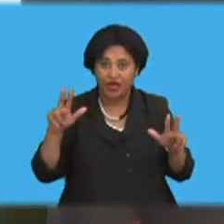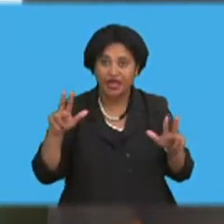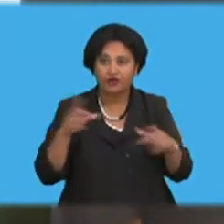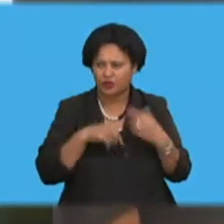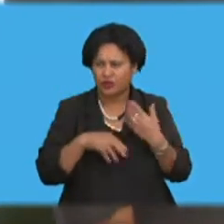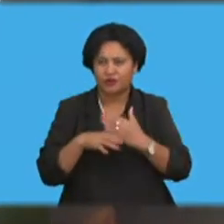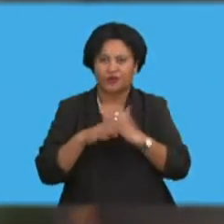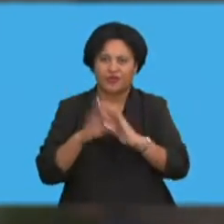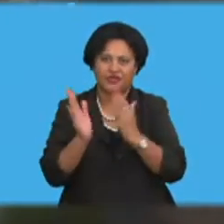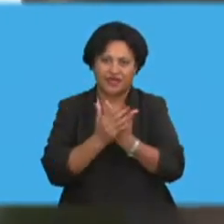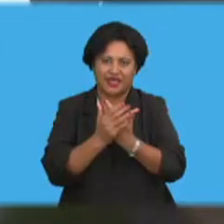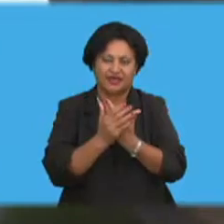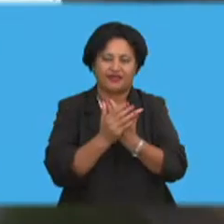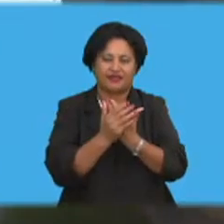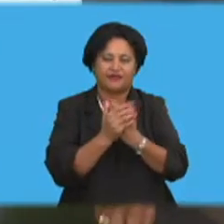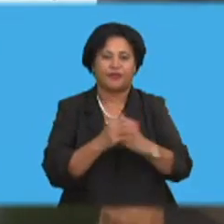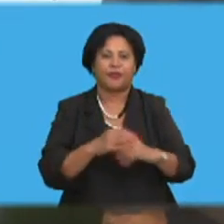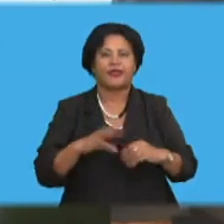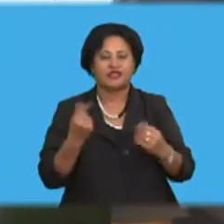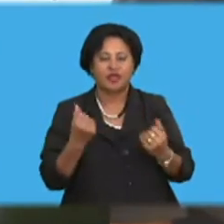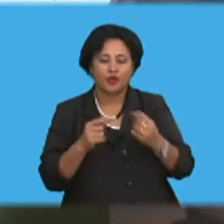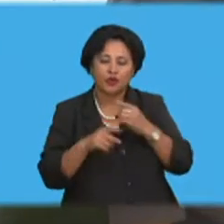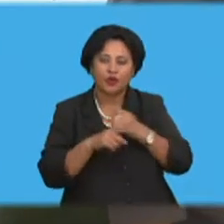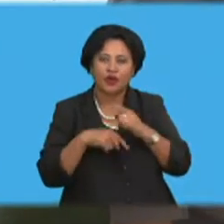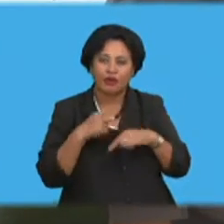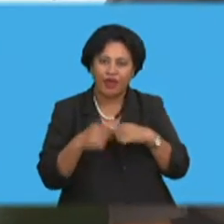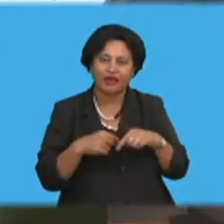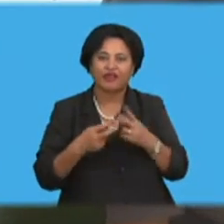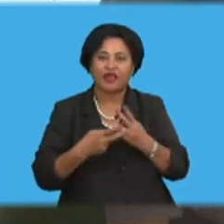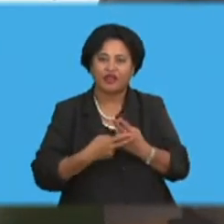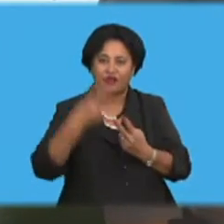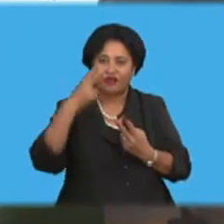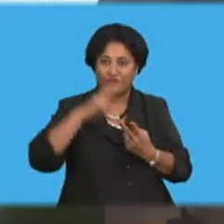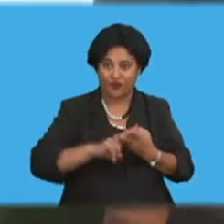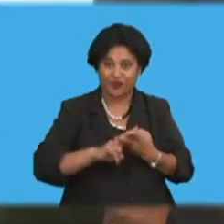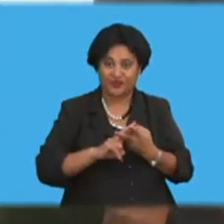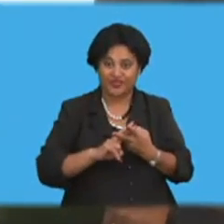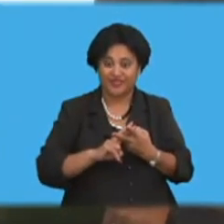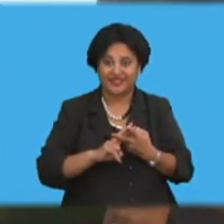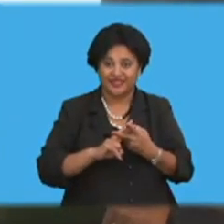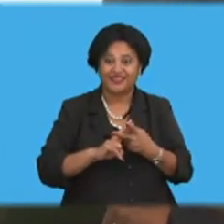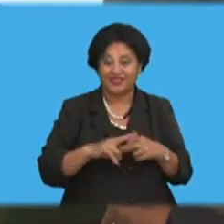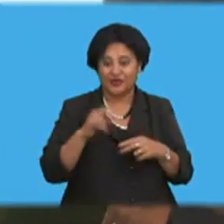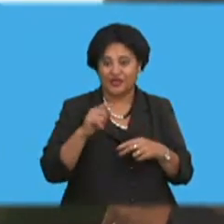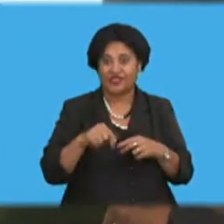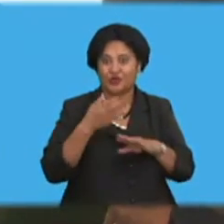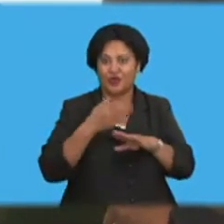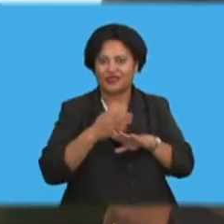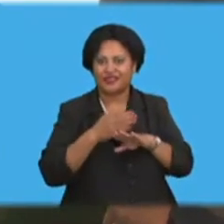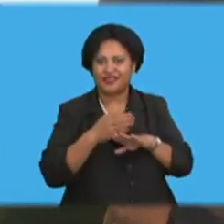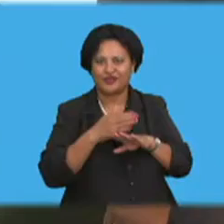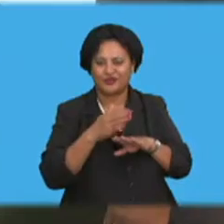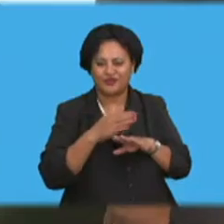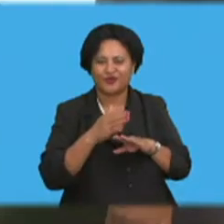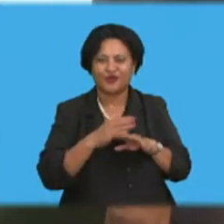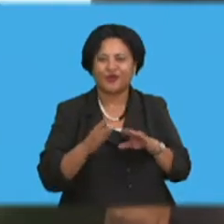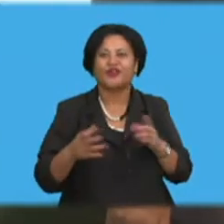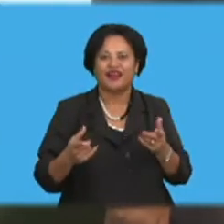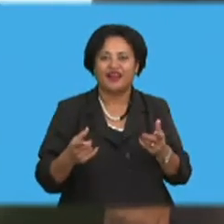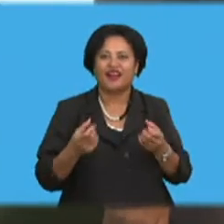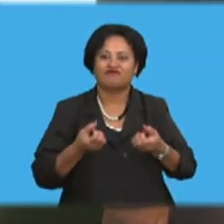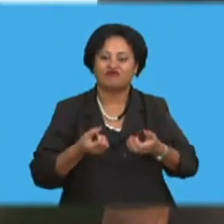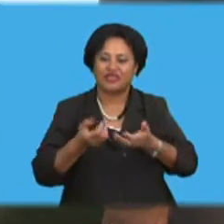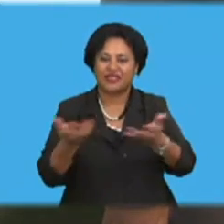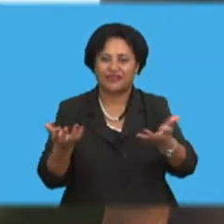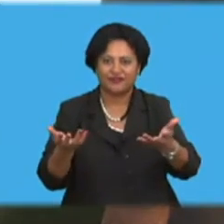answered this morning about tropical fruits, and this is one of the latest developments, the release of